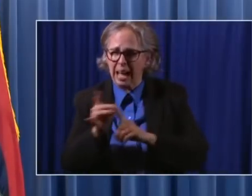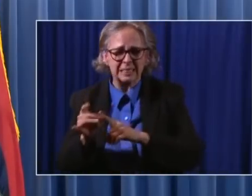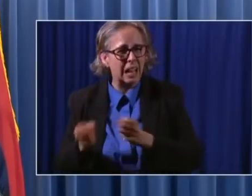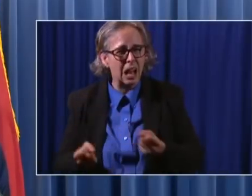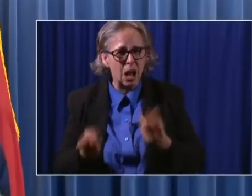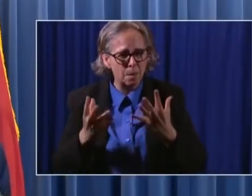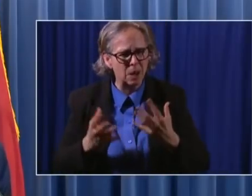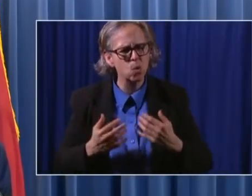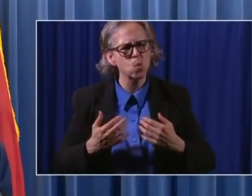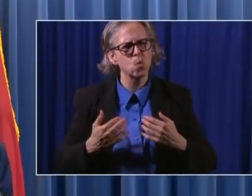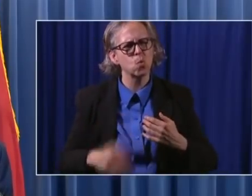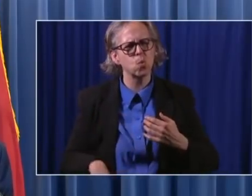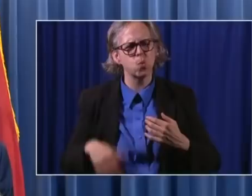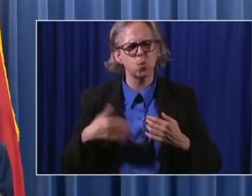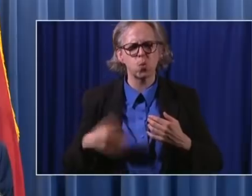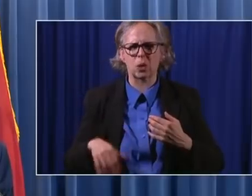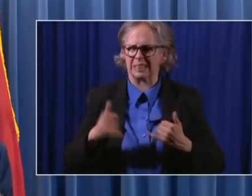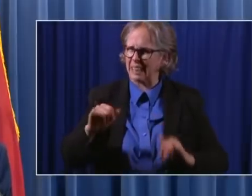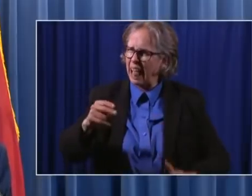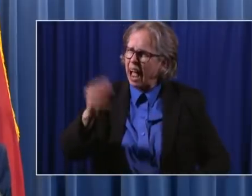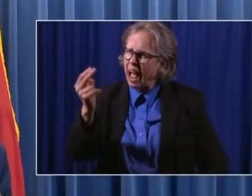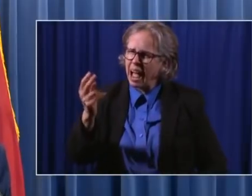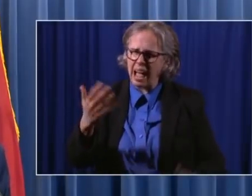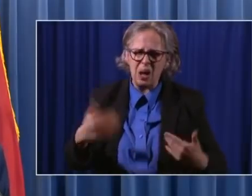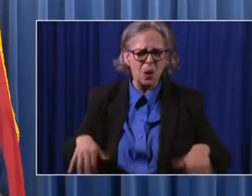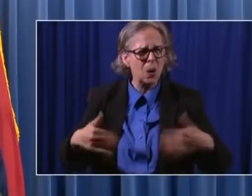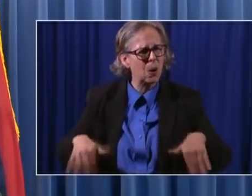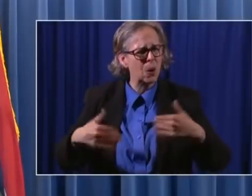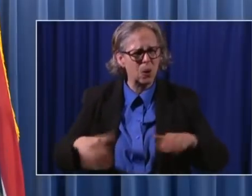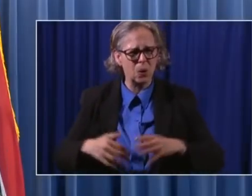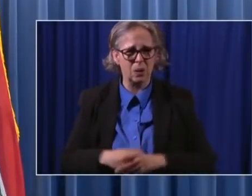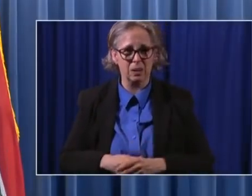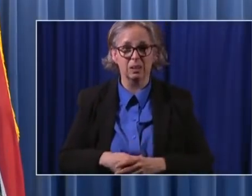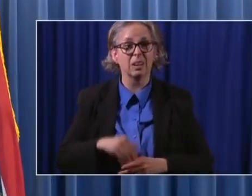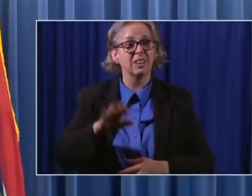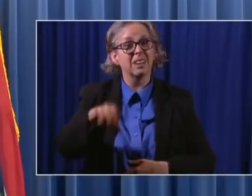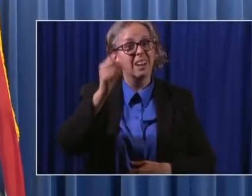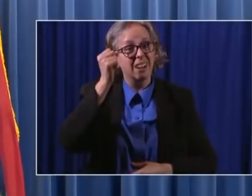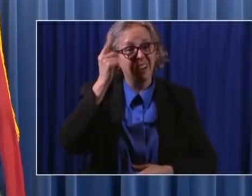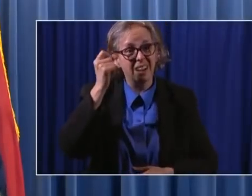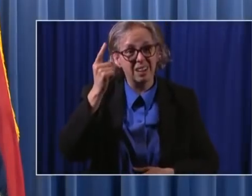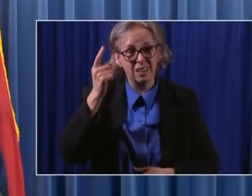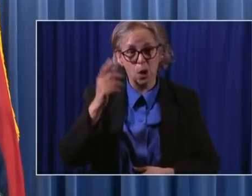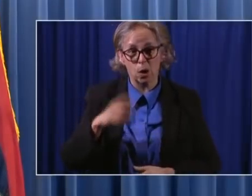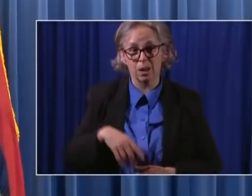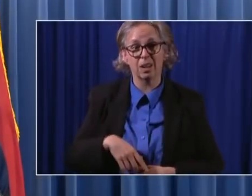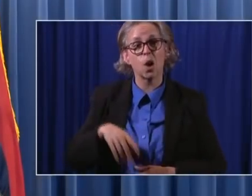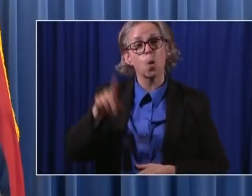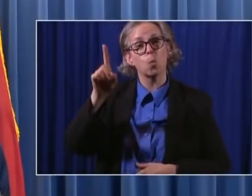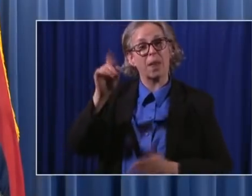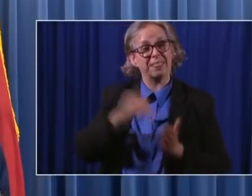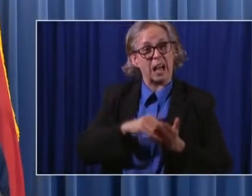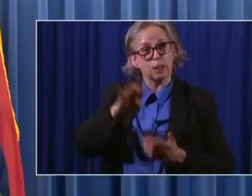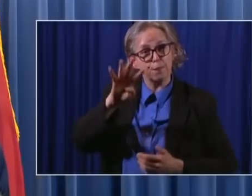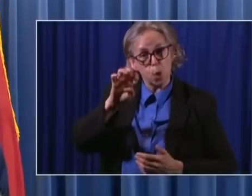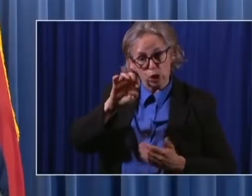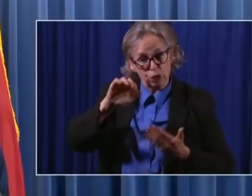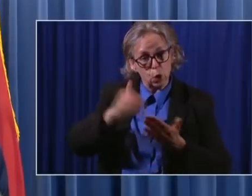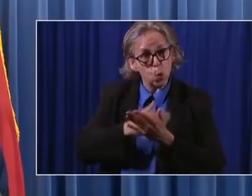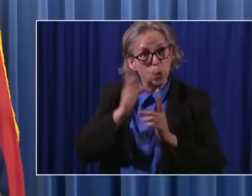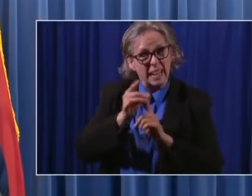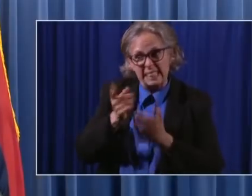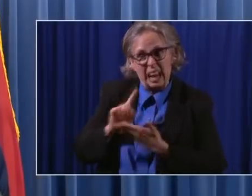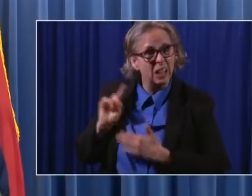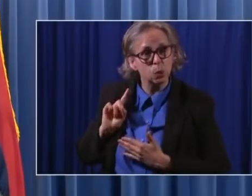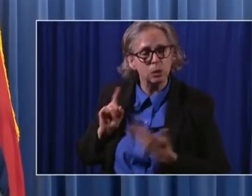remains high. During the previous week, the county registered more than 1,400 new cases. The number of people seeking